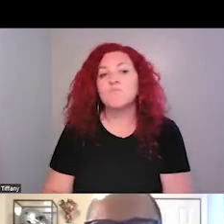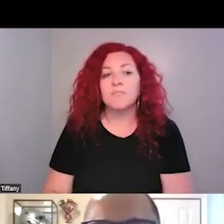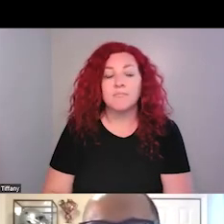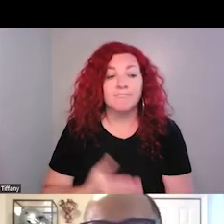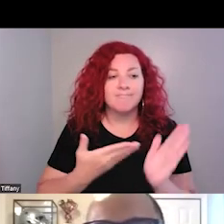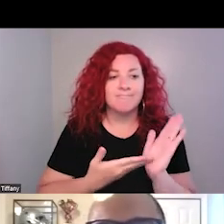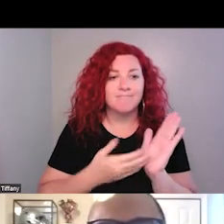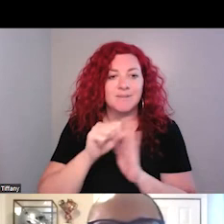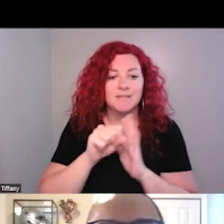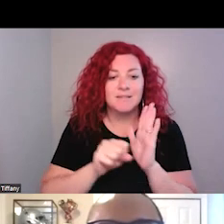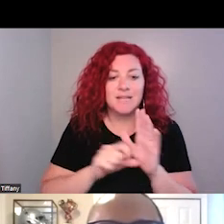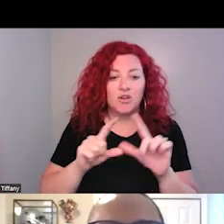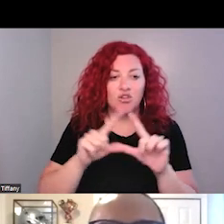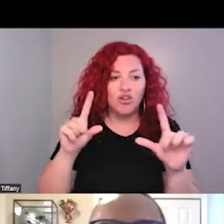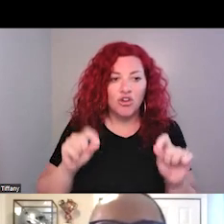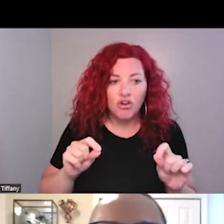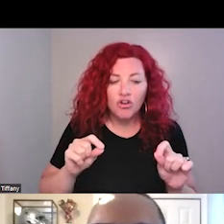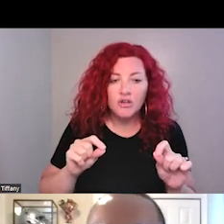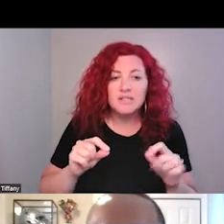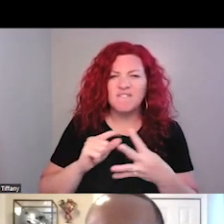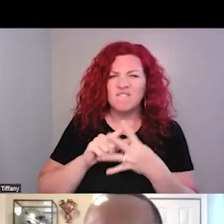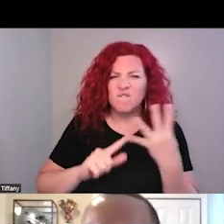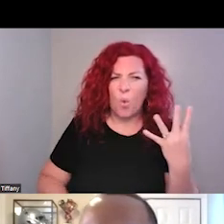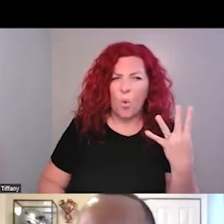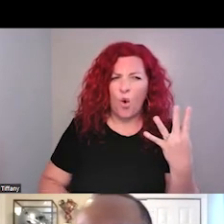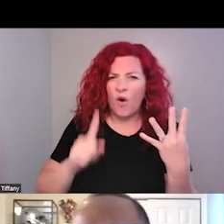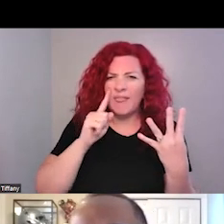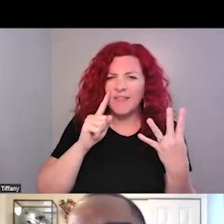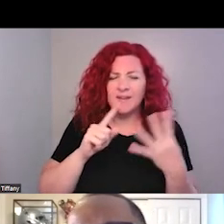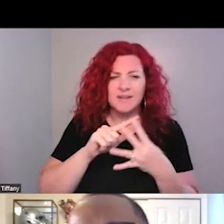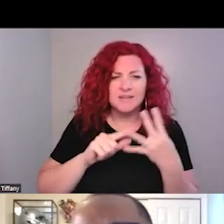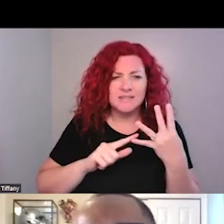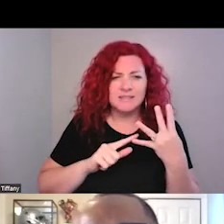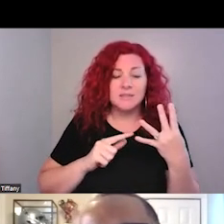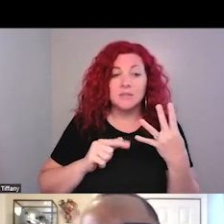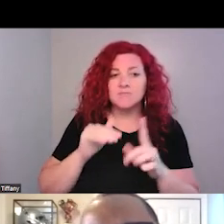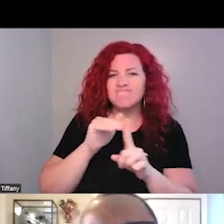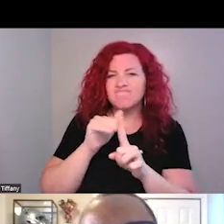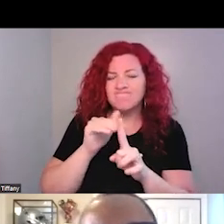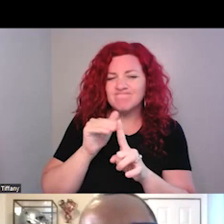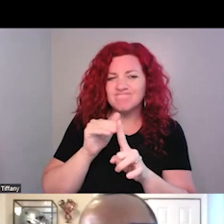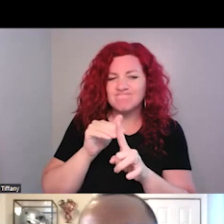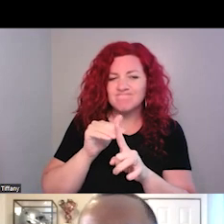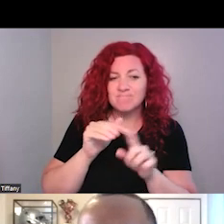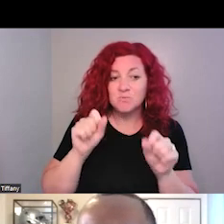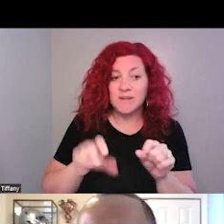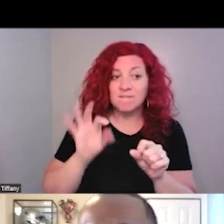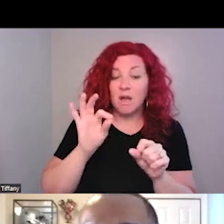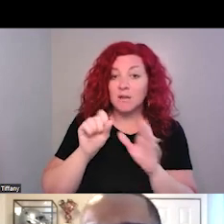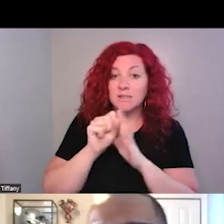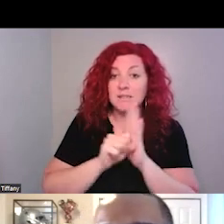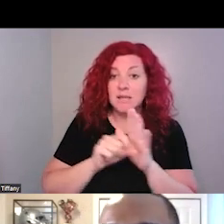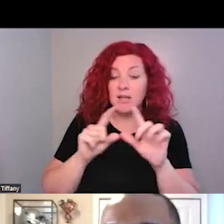have our state cards. We have 4, I believe, that we have listed here, but as a reminder, you can find the state cards